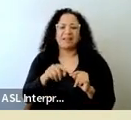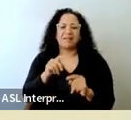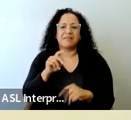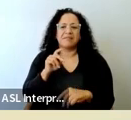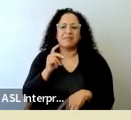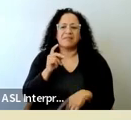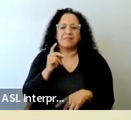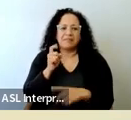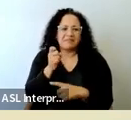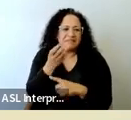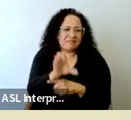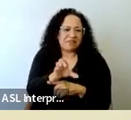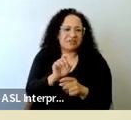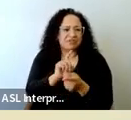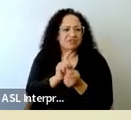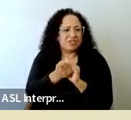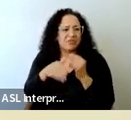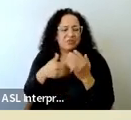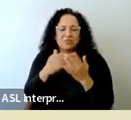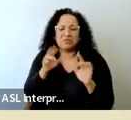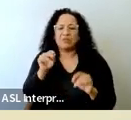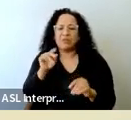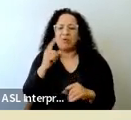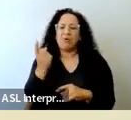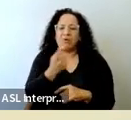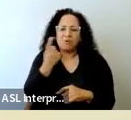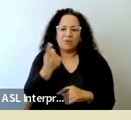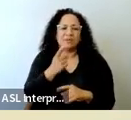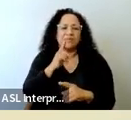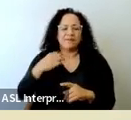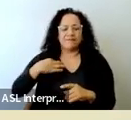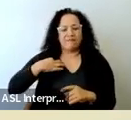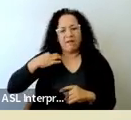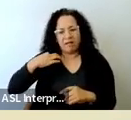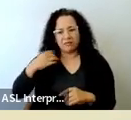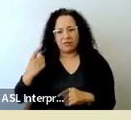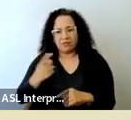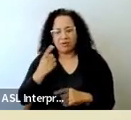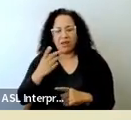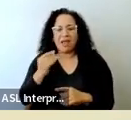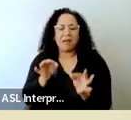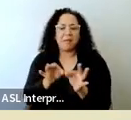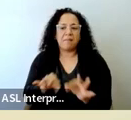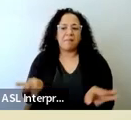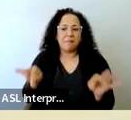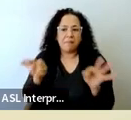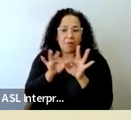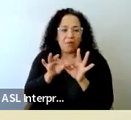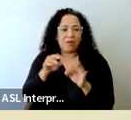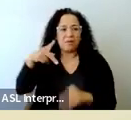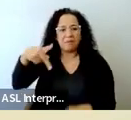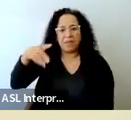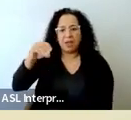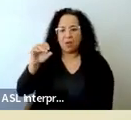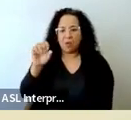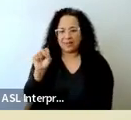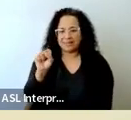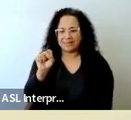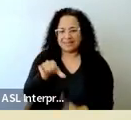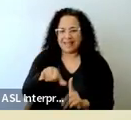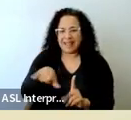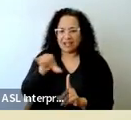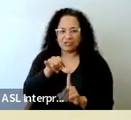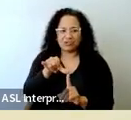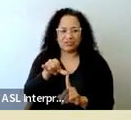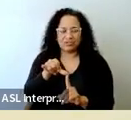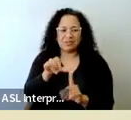force to change our whole way of business, but that it would always be something voluntary. And importantly, that the POS standards, the